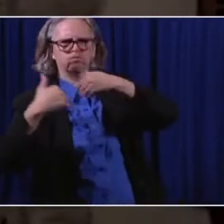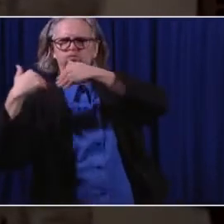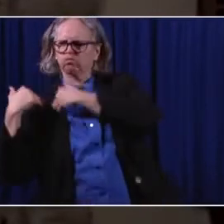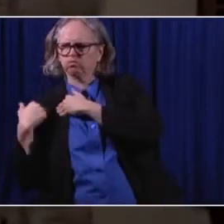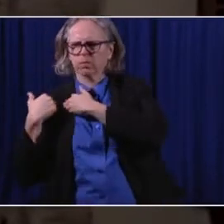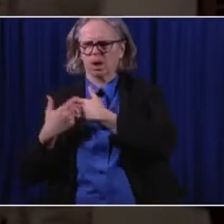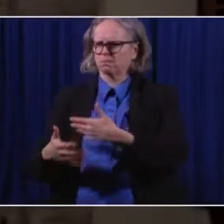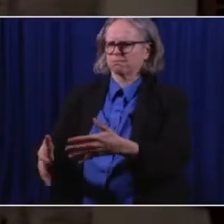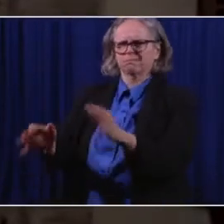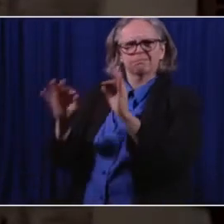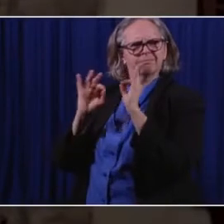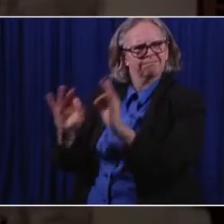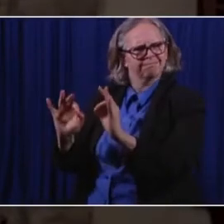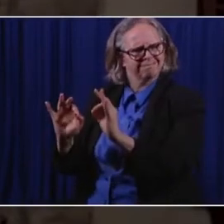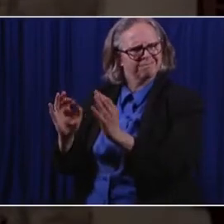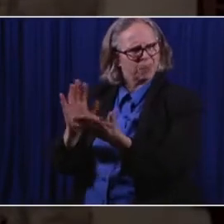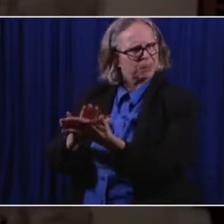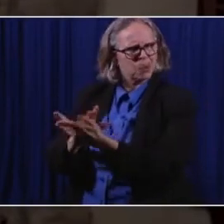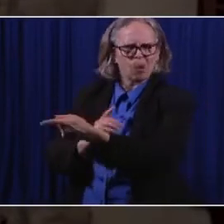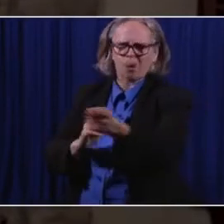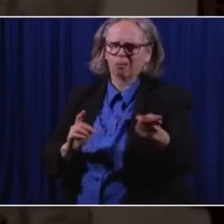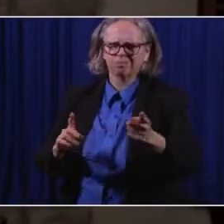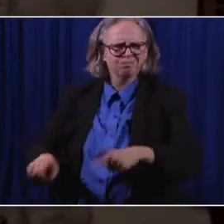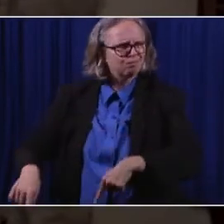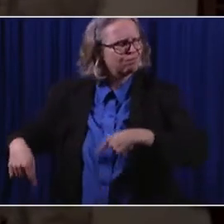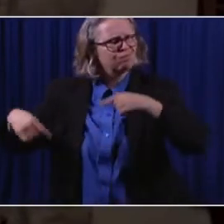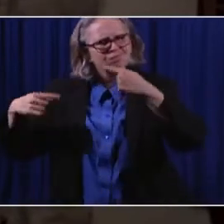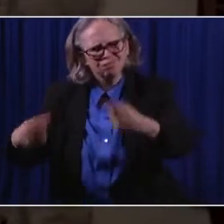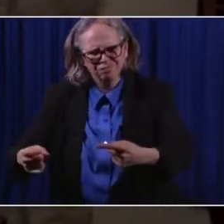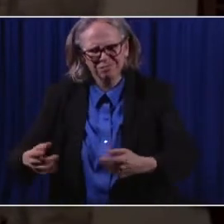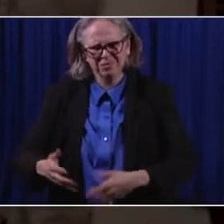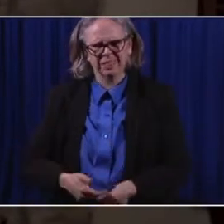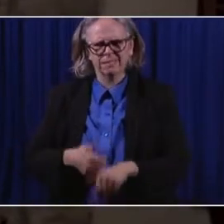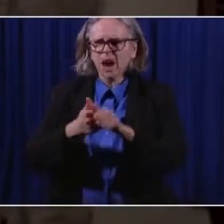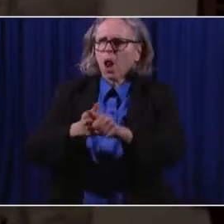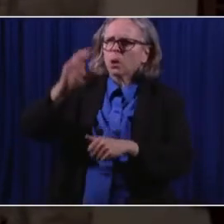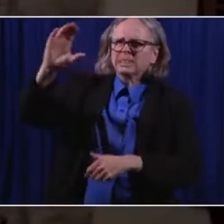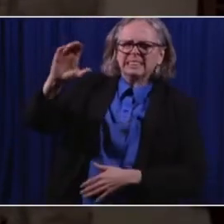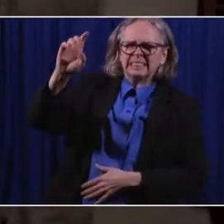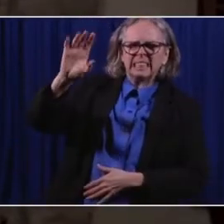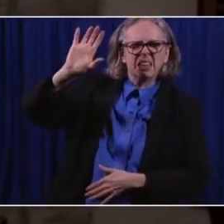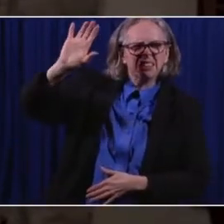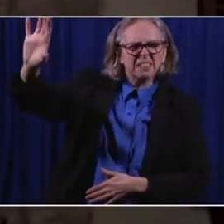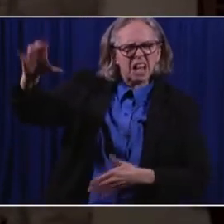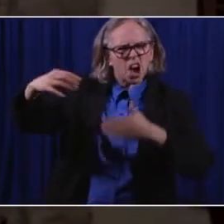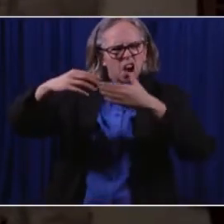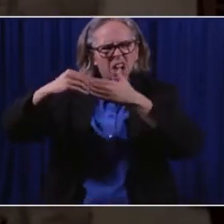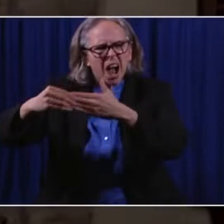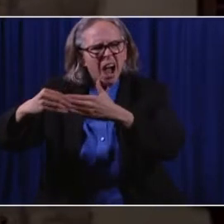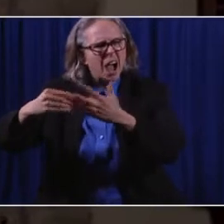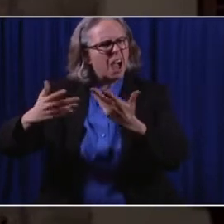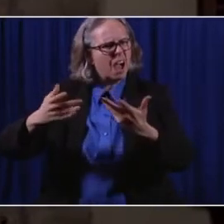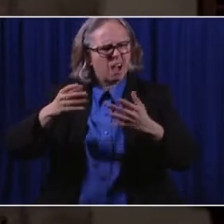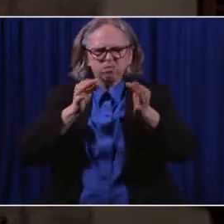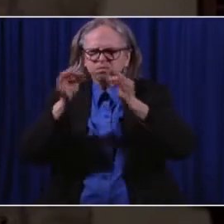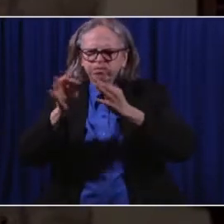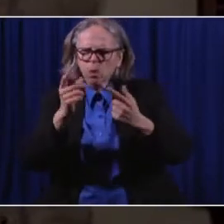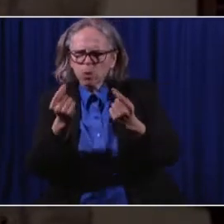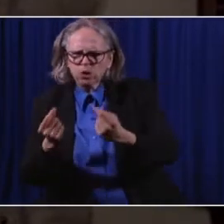CDC guidelines in regard to quarantining. That's what we have done. We have